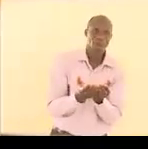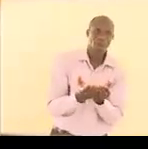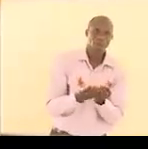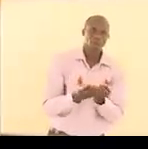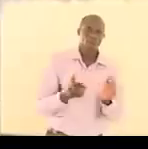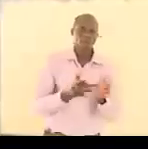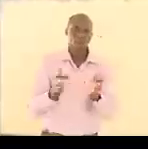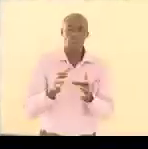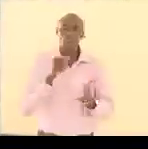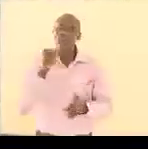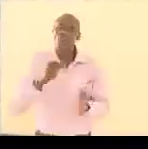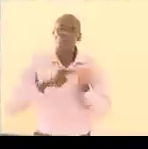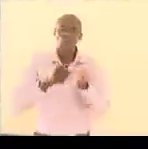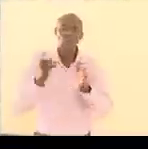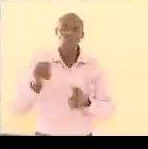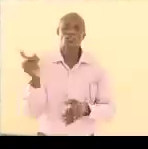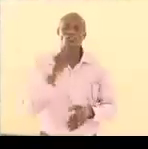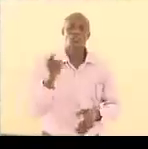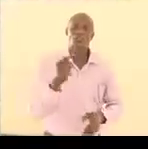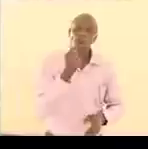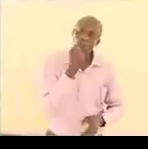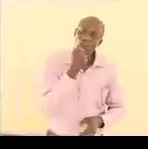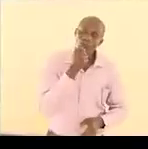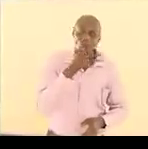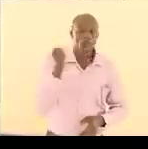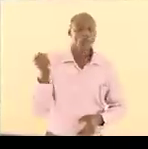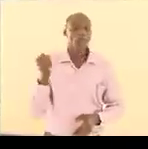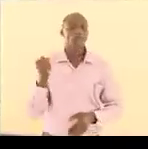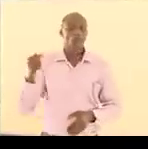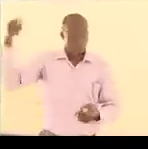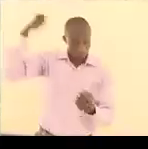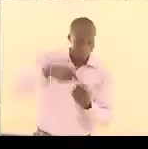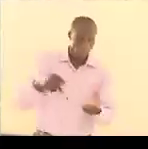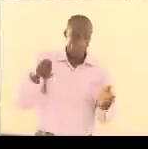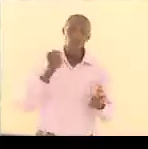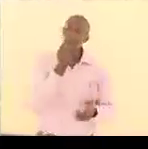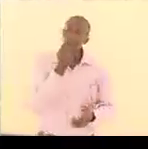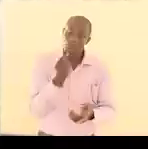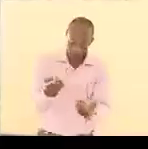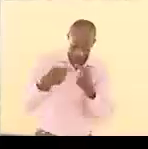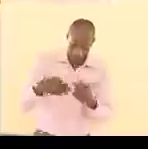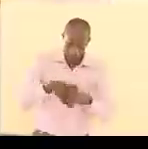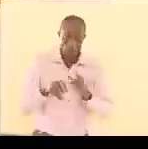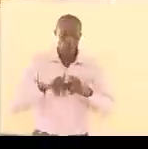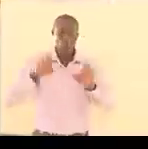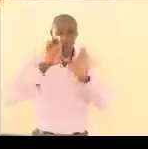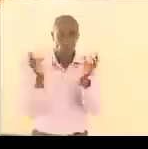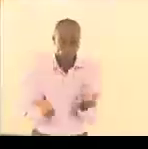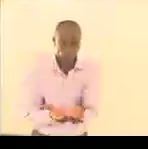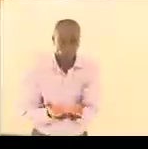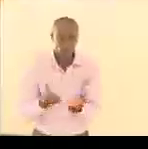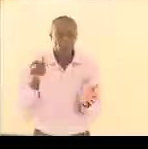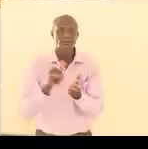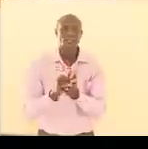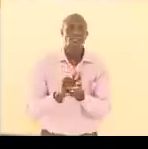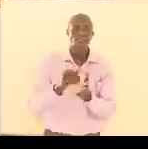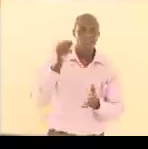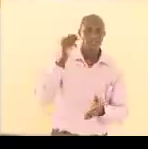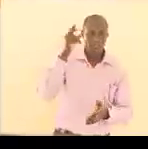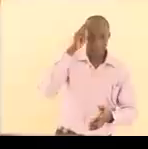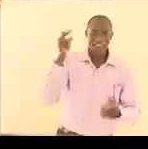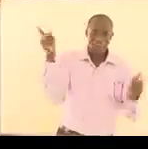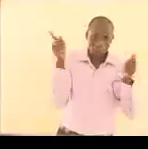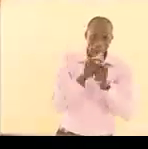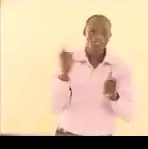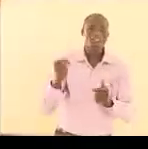wherever Thomas was. Jesus waited until Thomas joined the community. It was only when he rejoined the community that